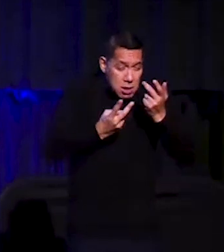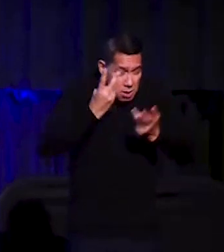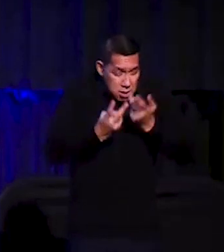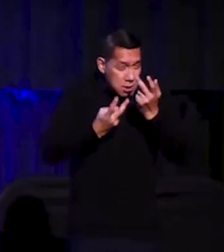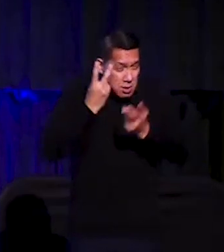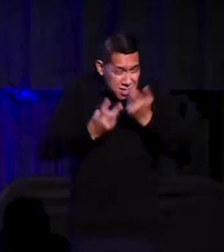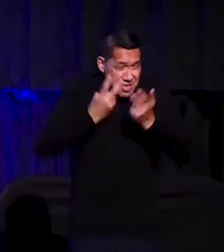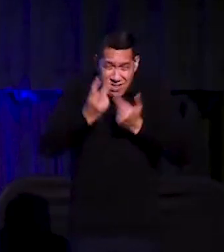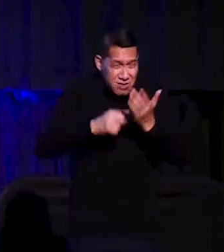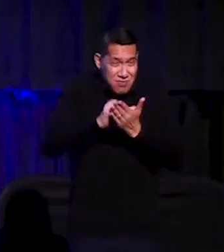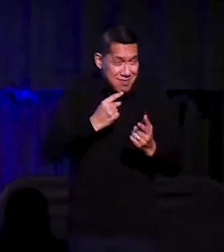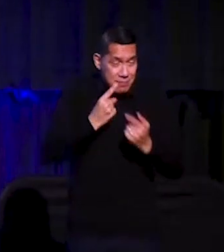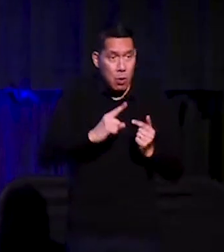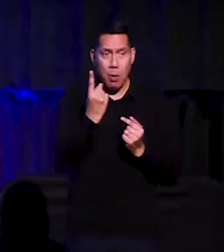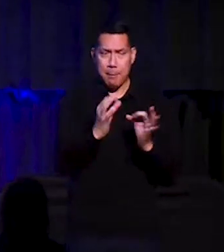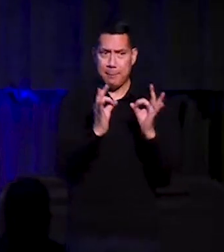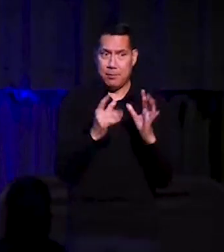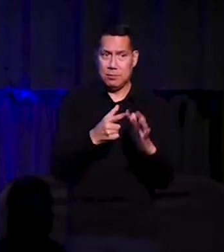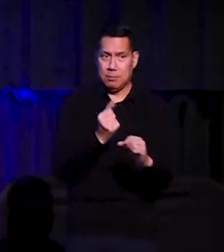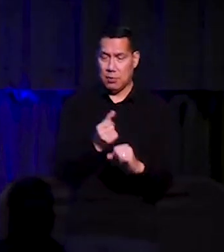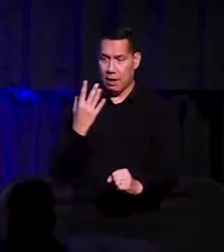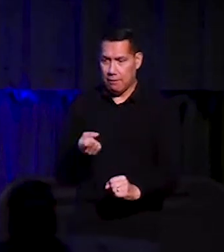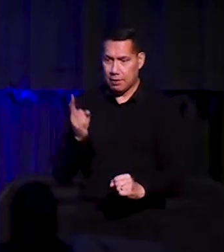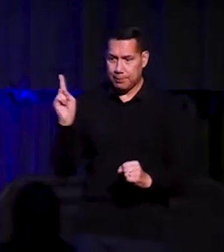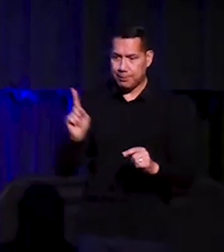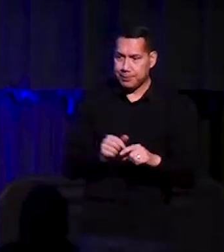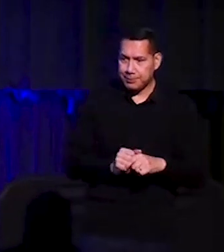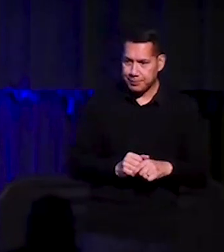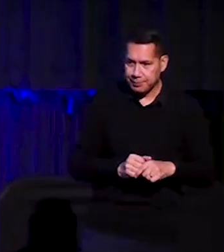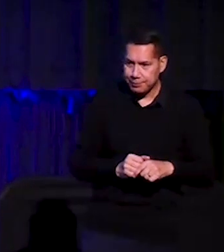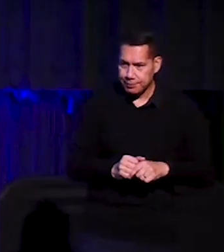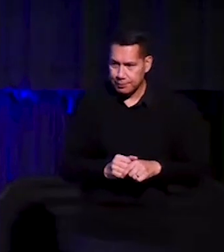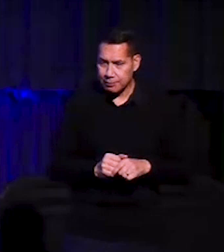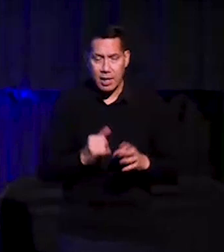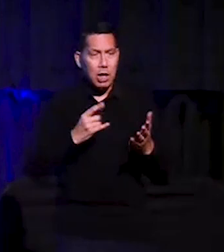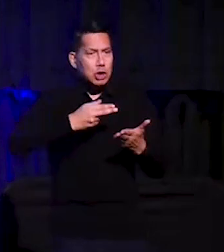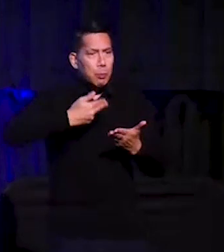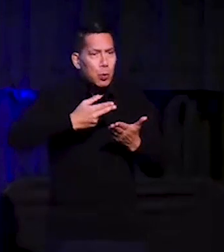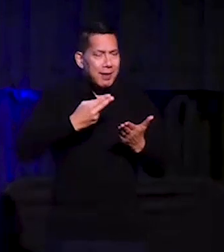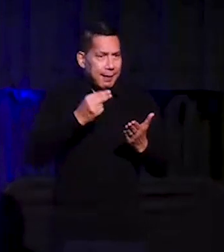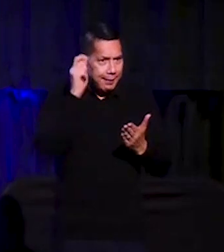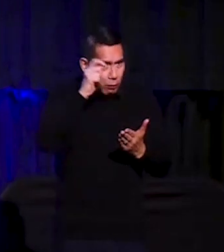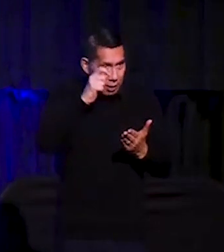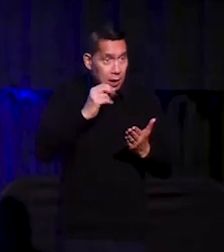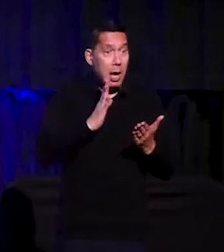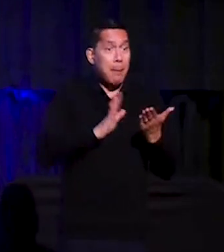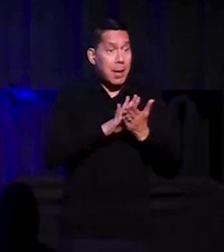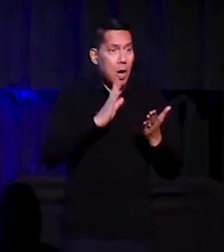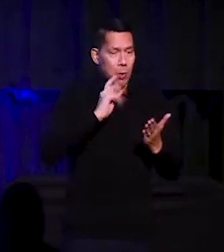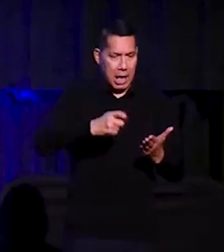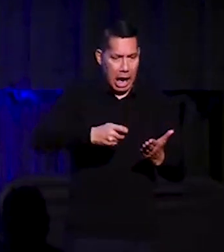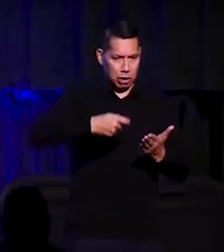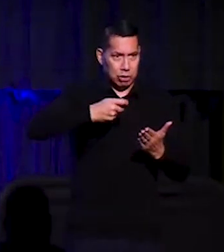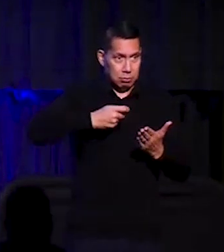thing. And one example I had is the spoon theory, if you're familiar with it. Each action,